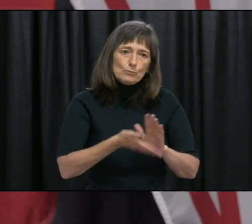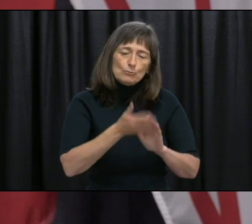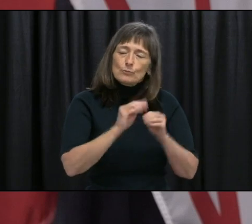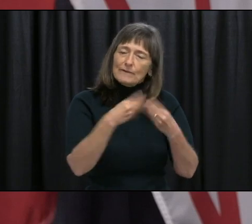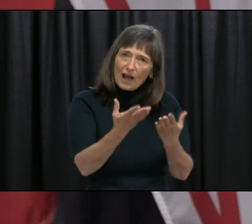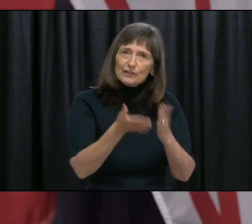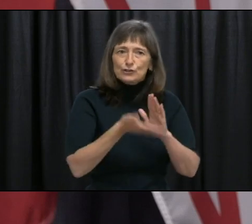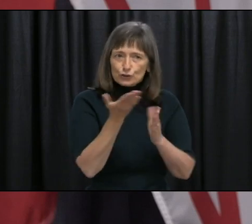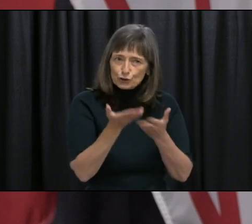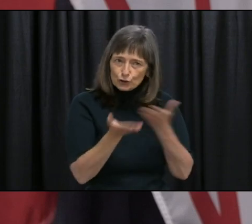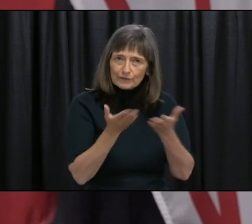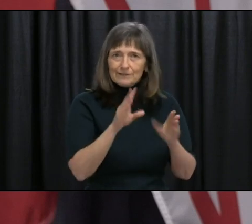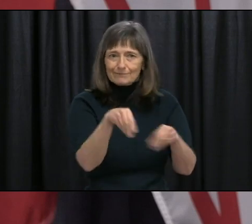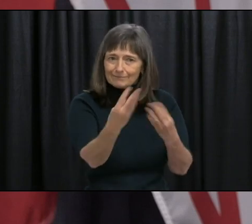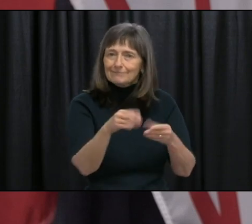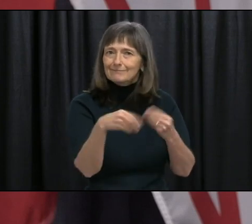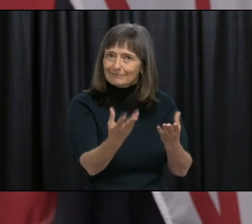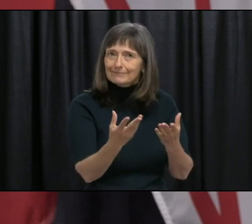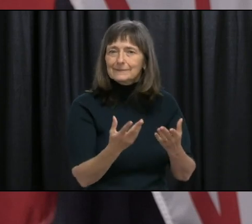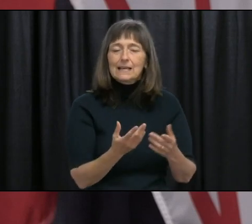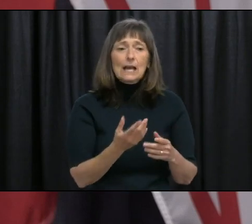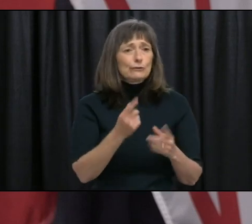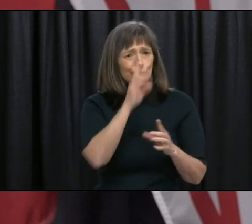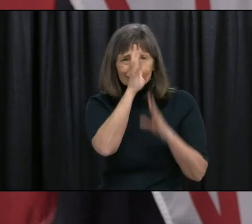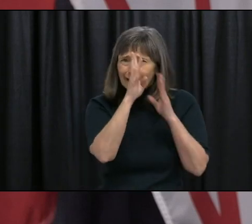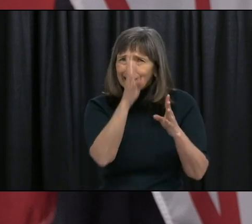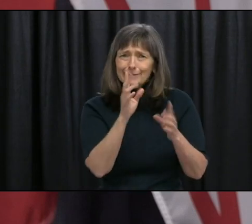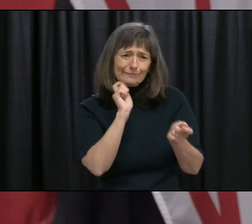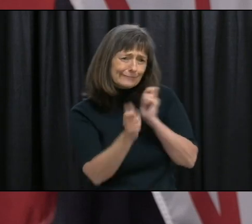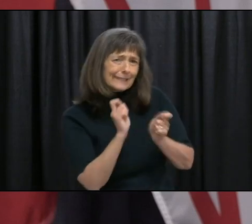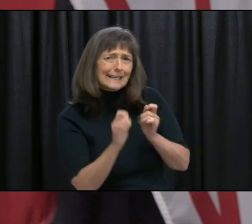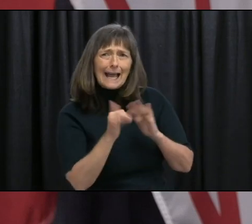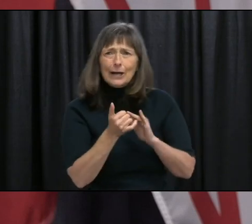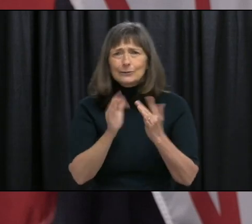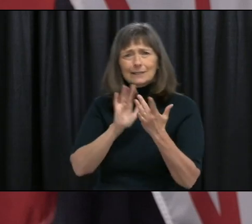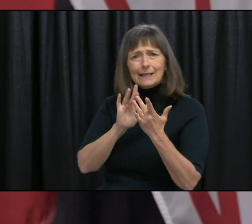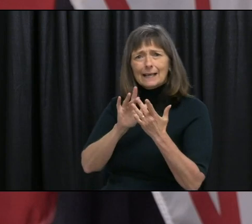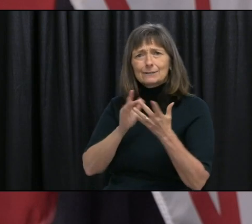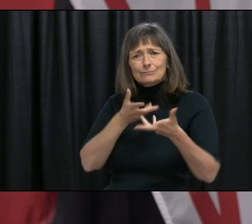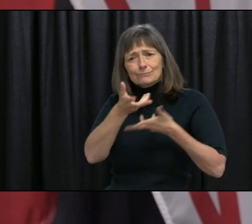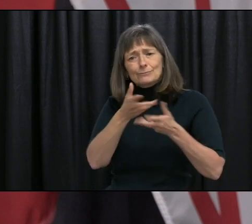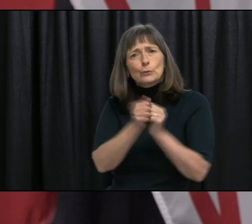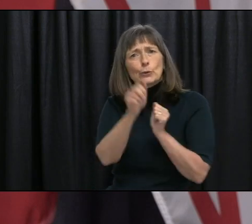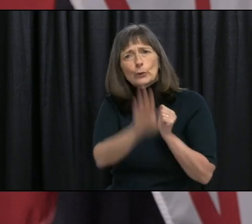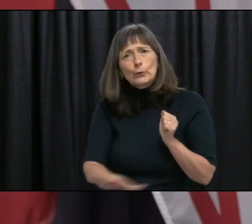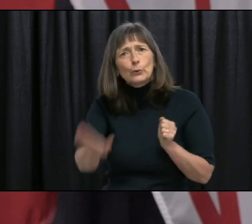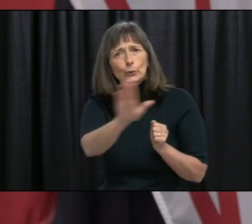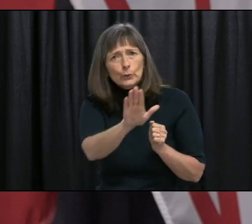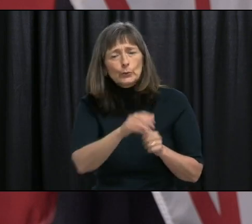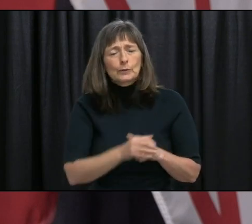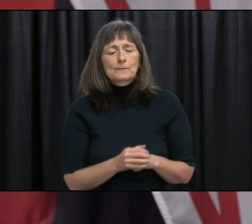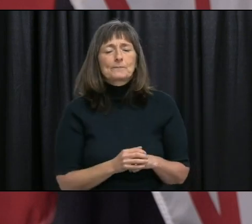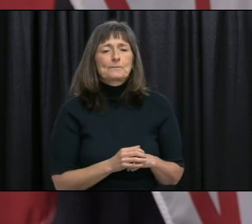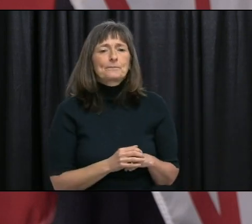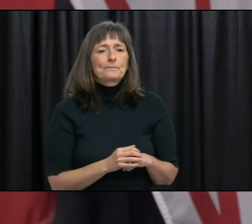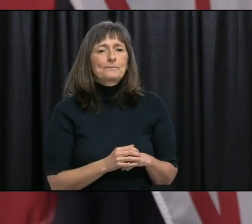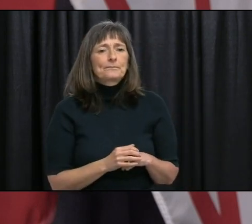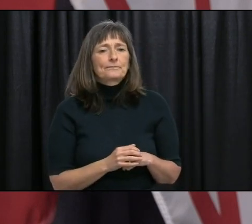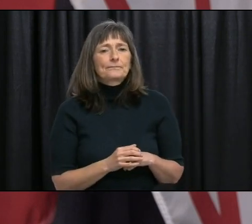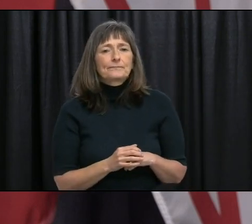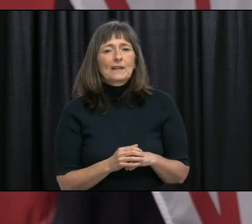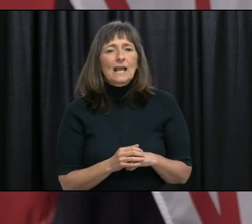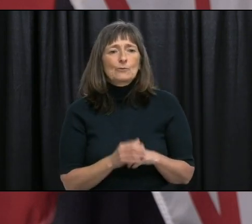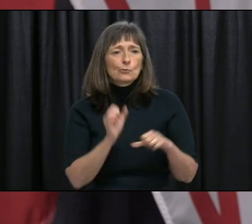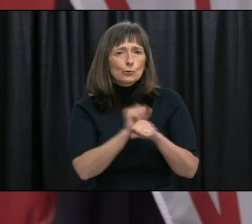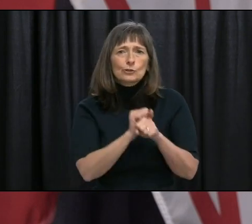challenges, embraced change, and they've used innovative ways to connect and work with our public and our